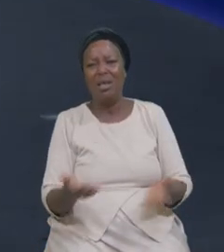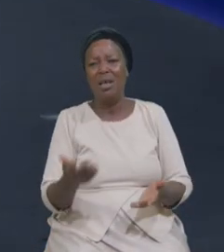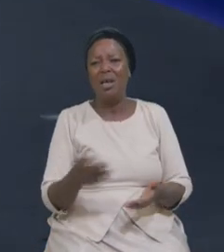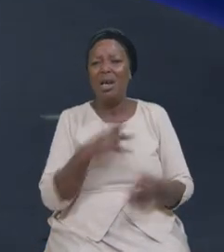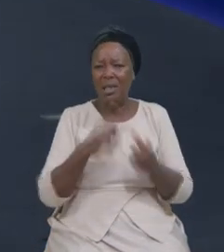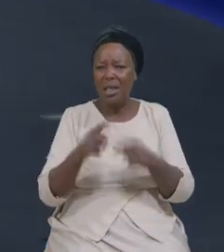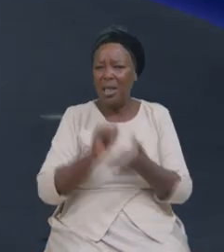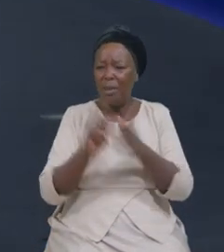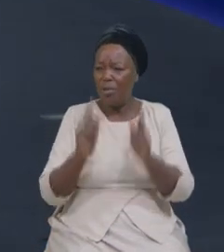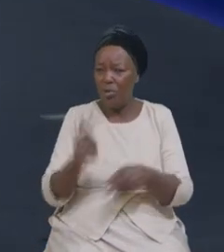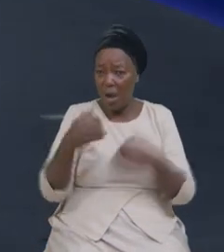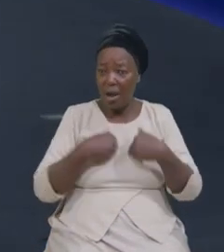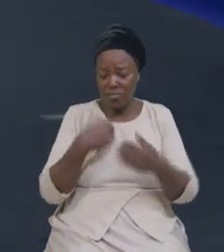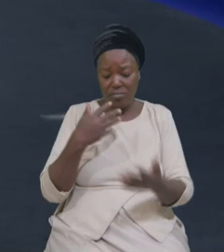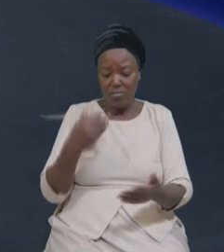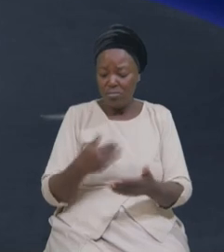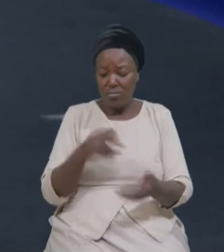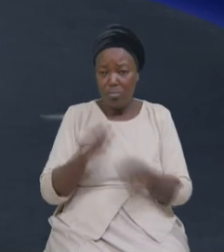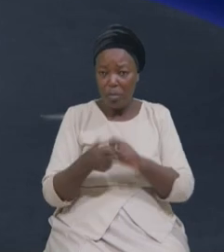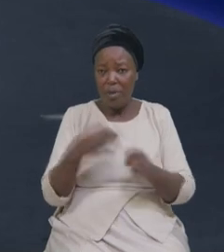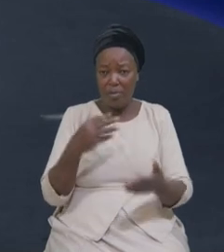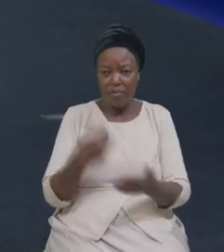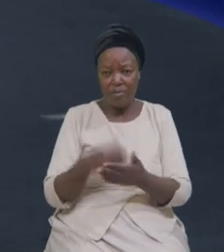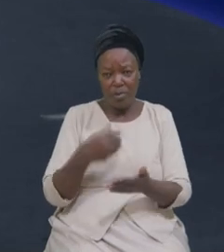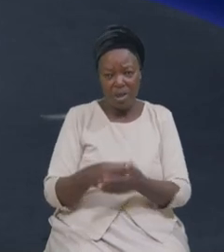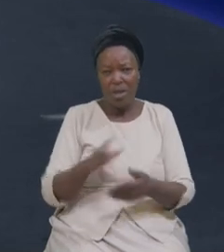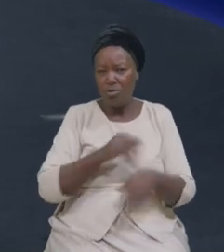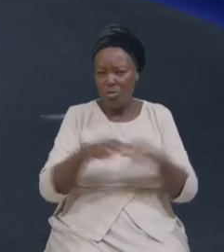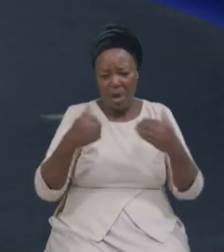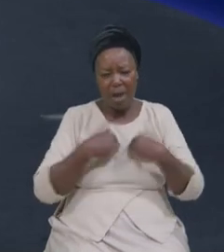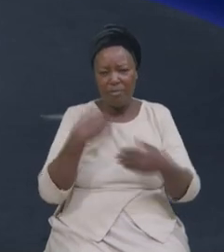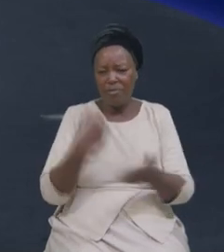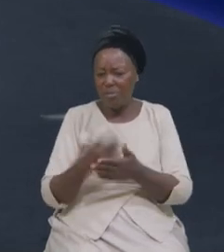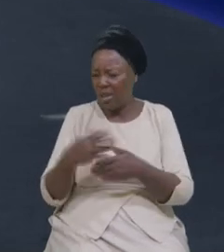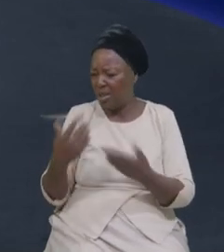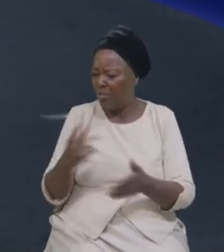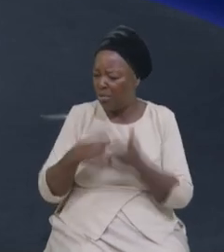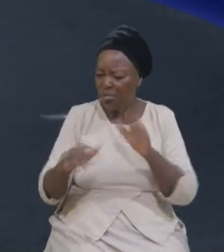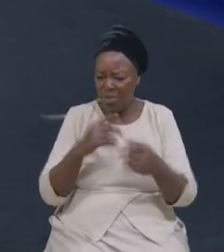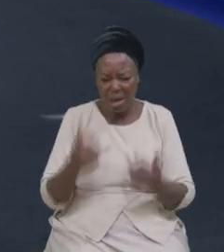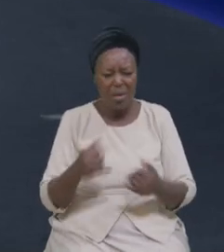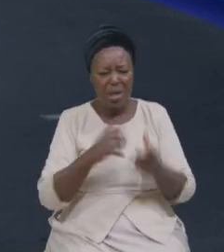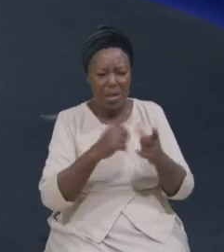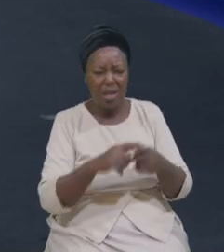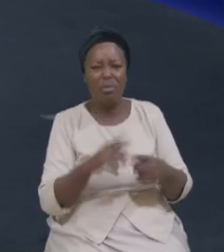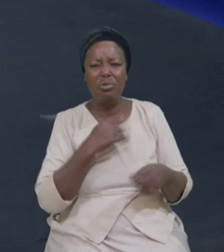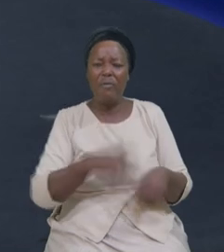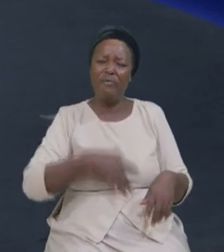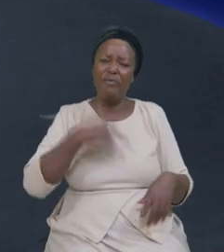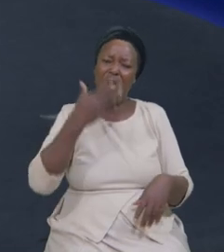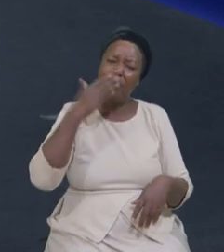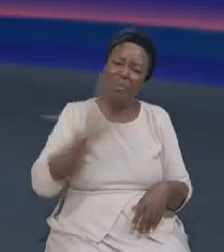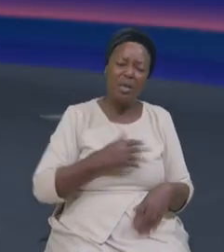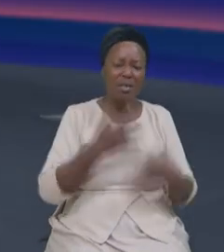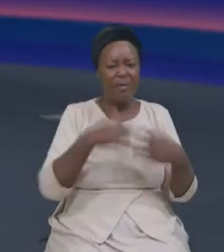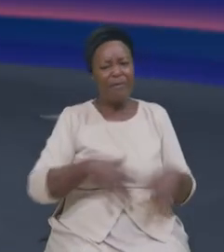problem and is complaining to the poorest man in town, complaining to the person who's even